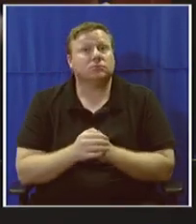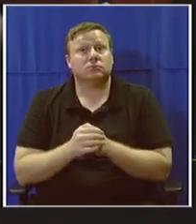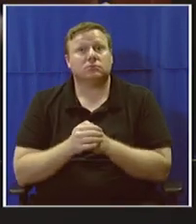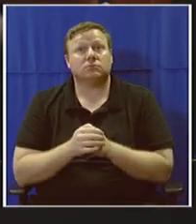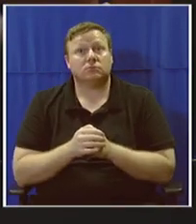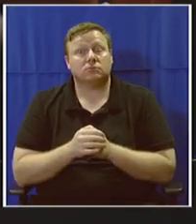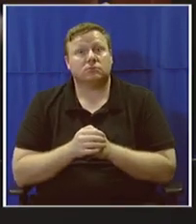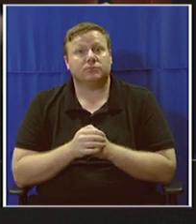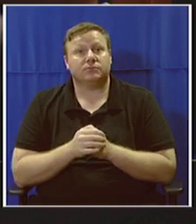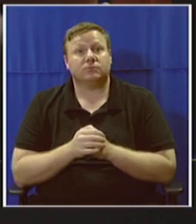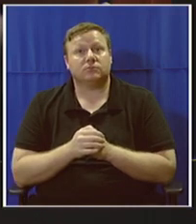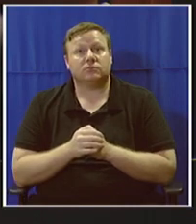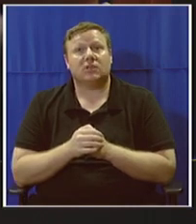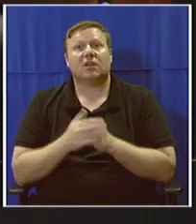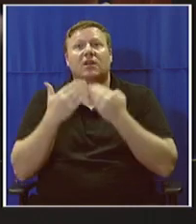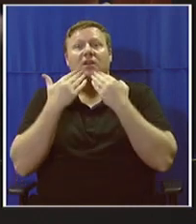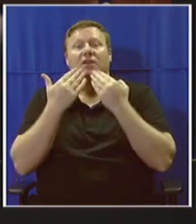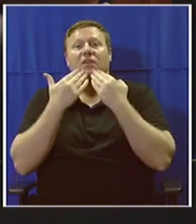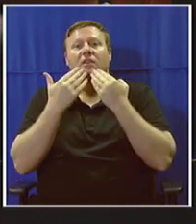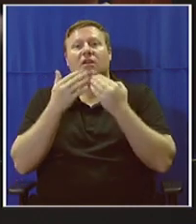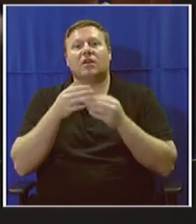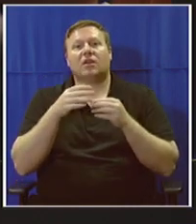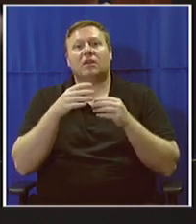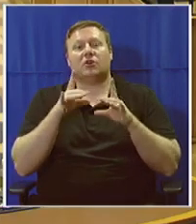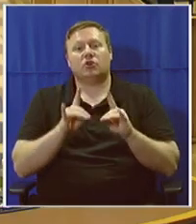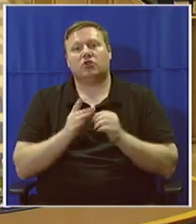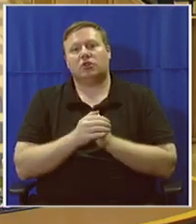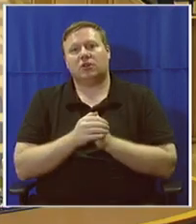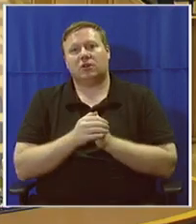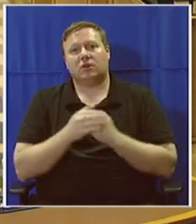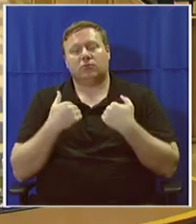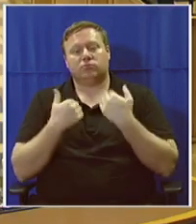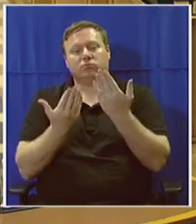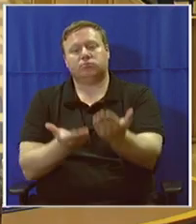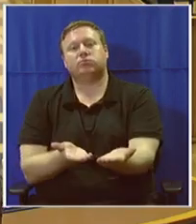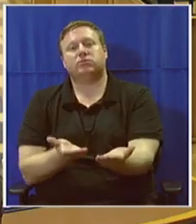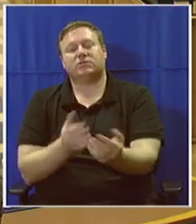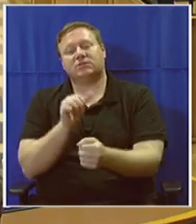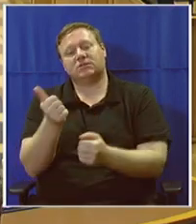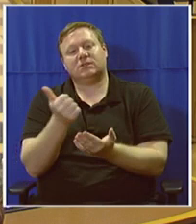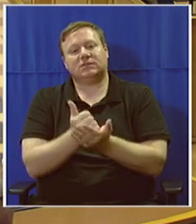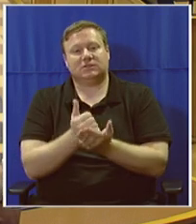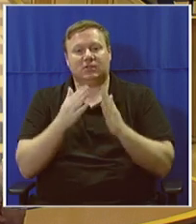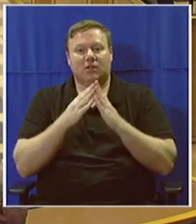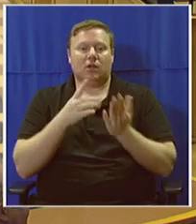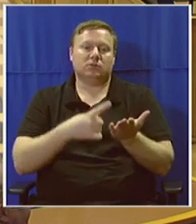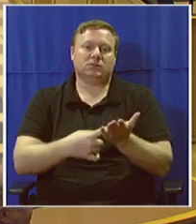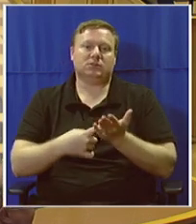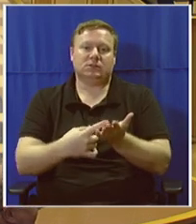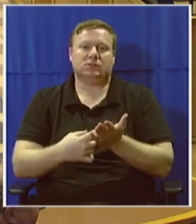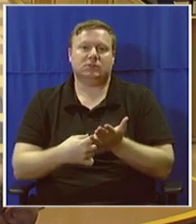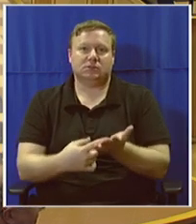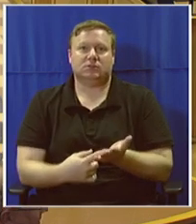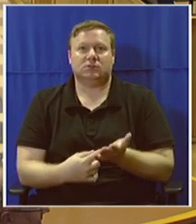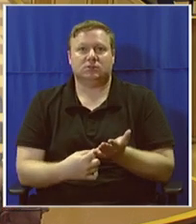ANC, yes. Thank you, House Chair. I move on behalf of the ANC that in its next sitting, the House debates addressing employee